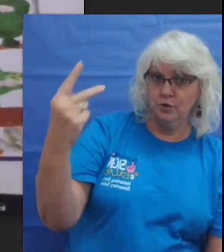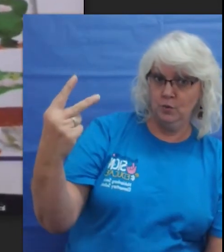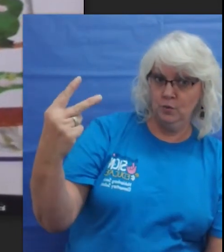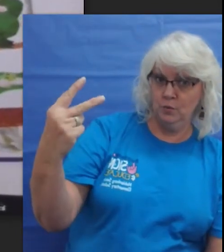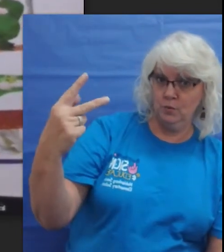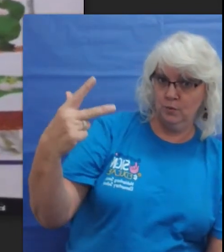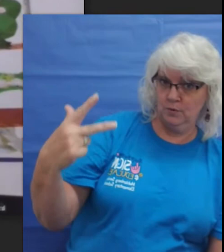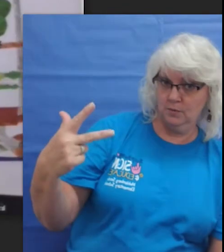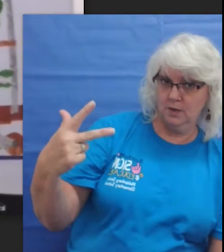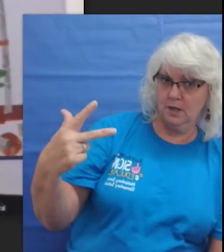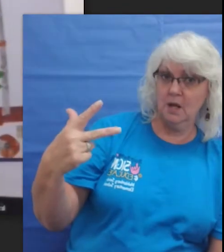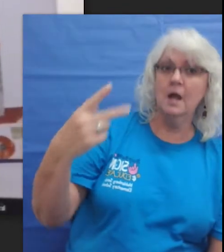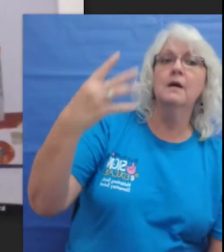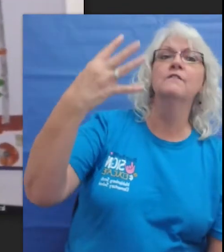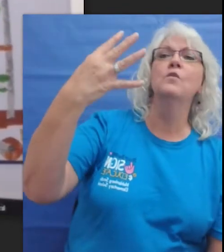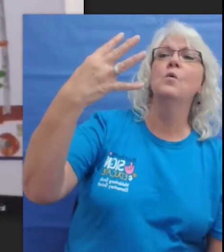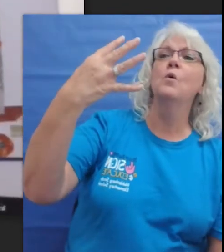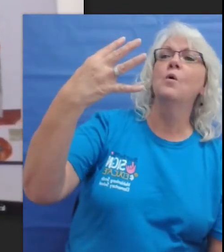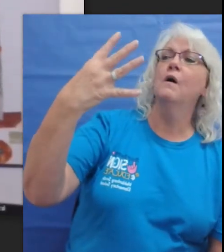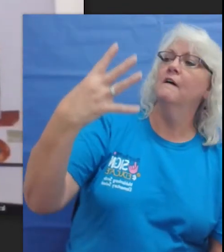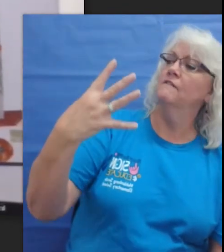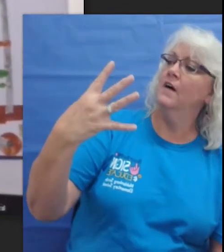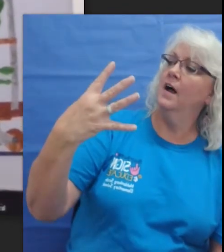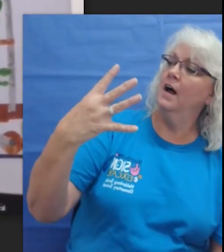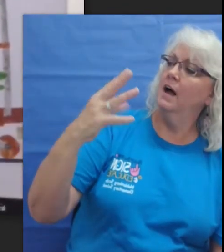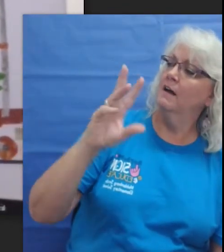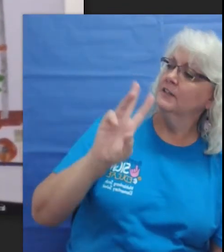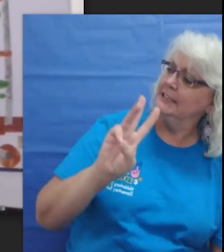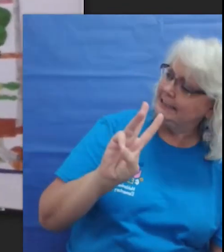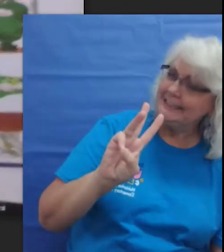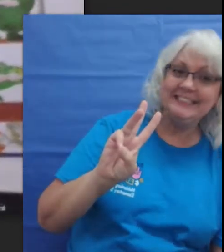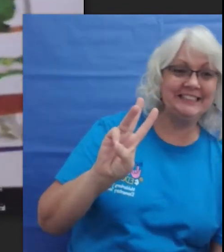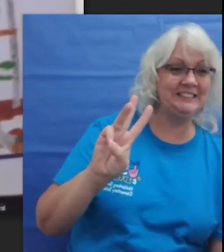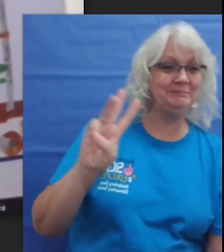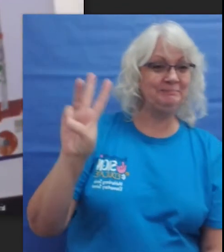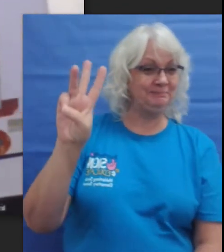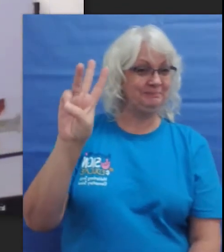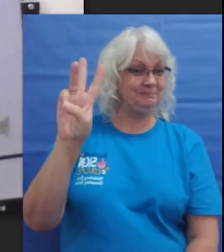two, three, four, five.